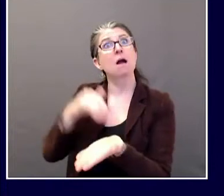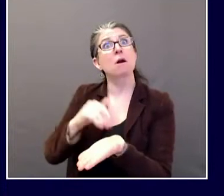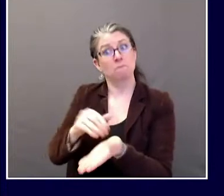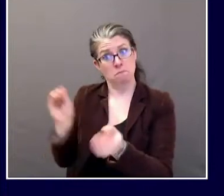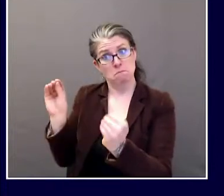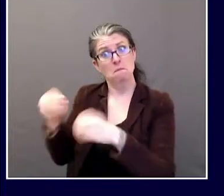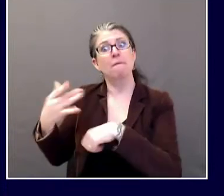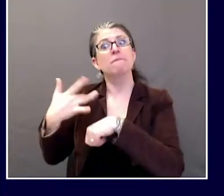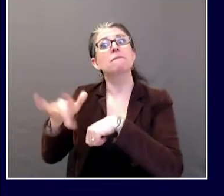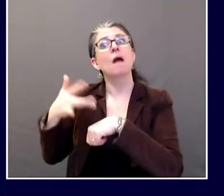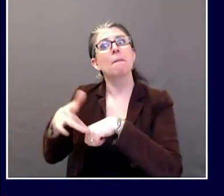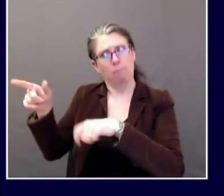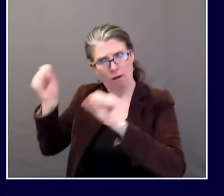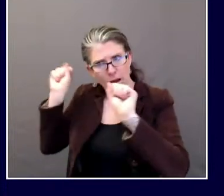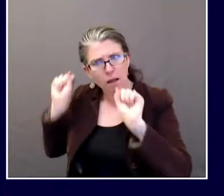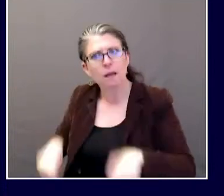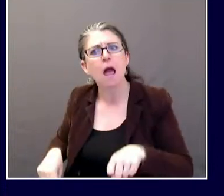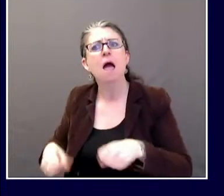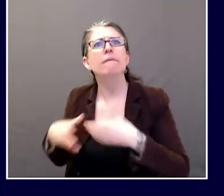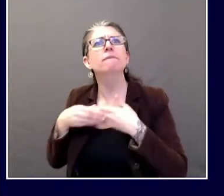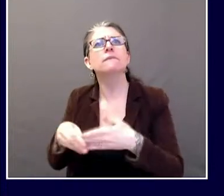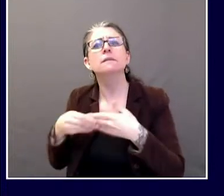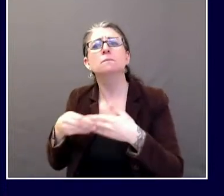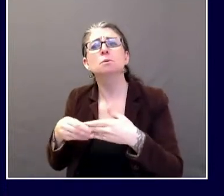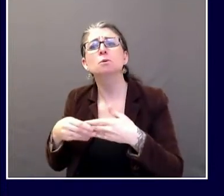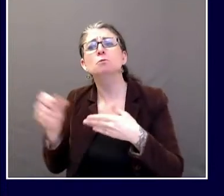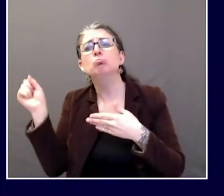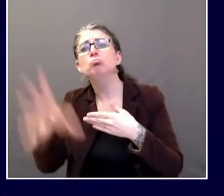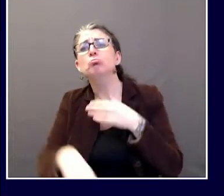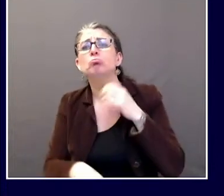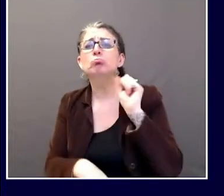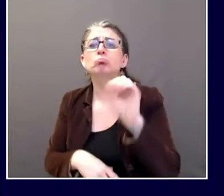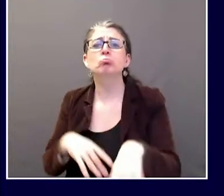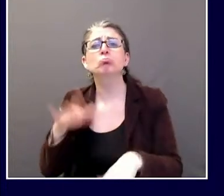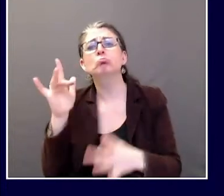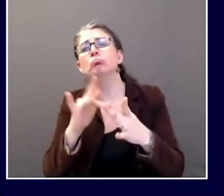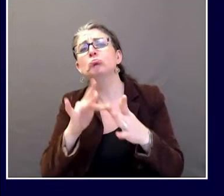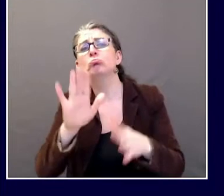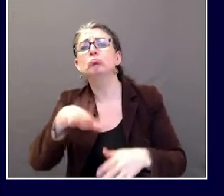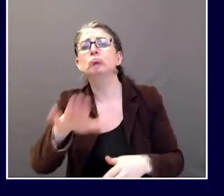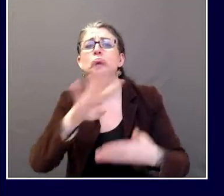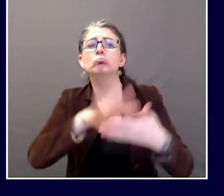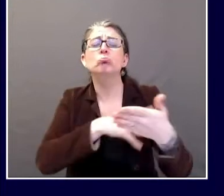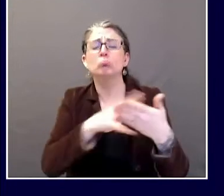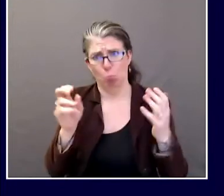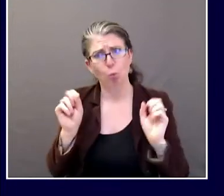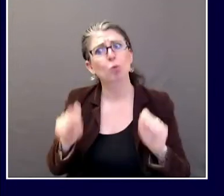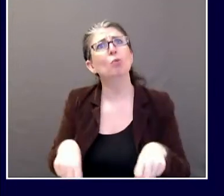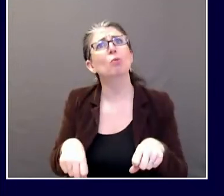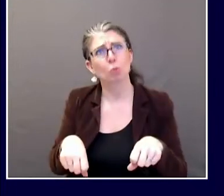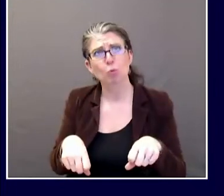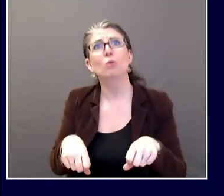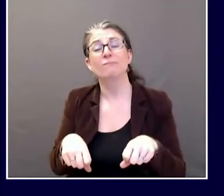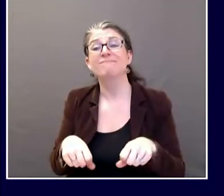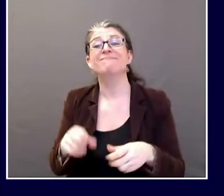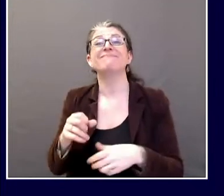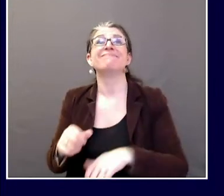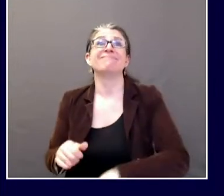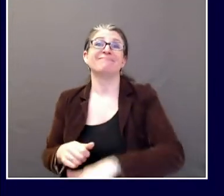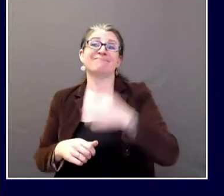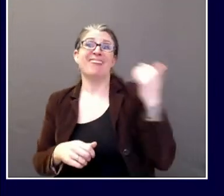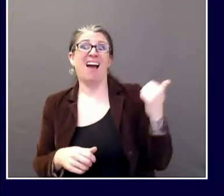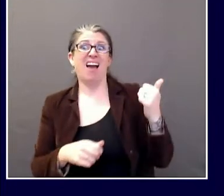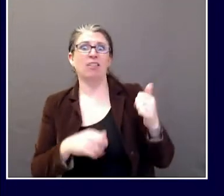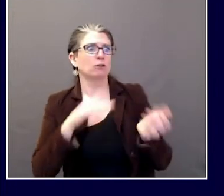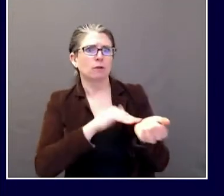quickly as possible. When Maine gets vaccines into our borders, our hope is to turn those around and get them into arms